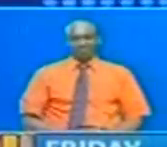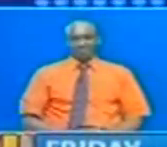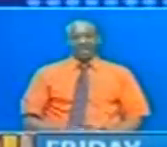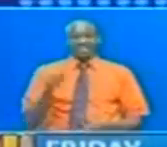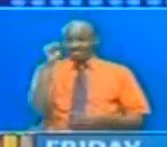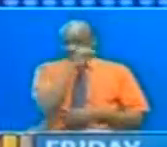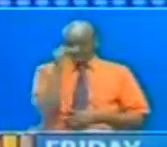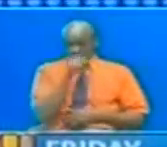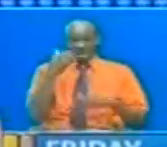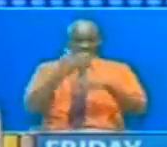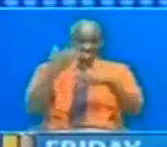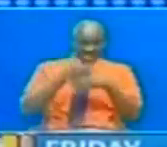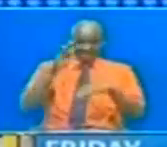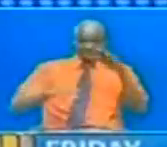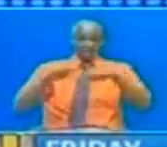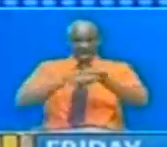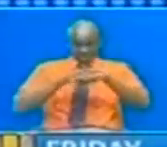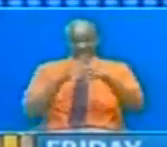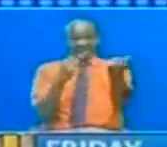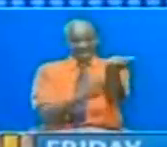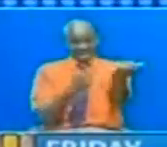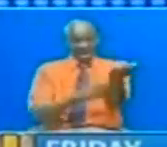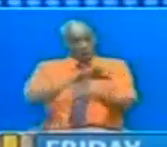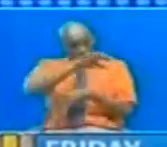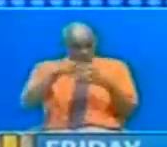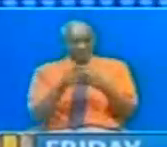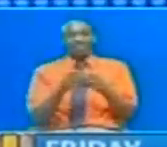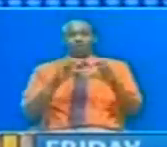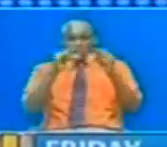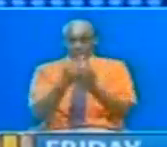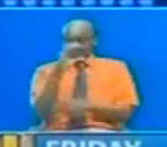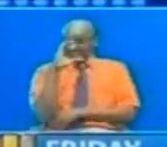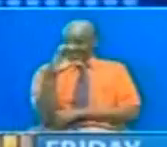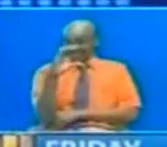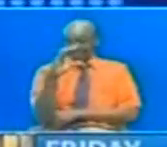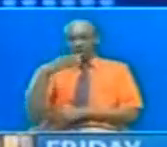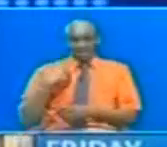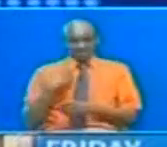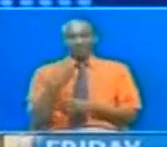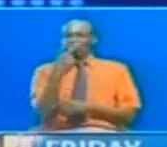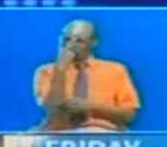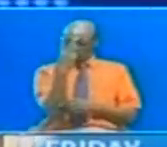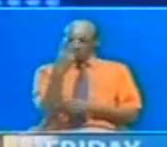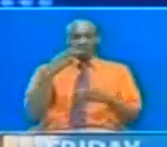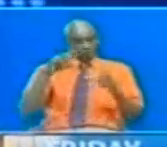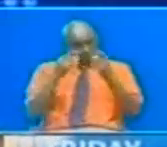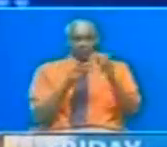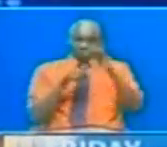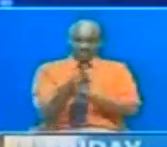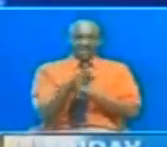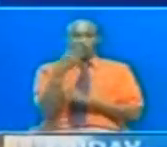Senegal, Algeria, South Africa and Ghana will be all competing in Group C for only 2 qualifications ticket for